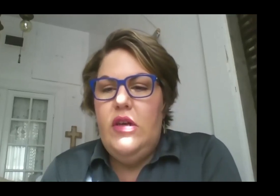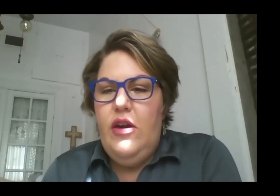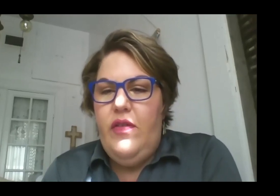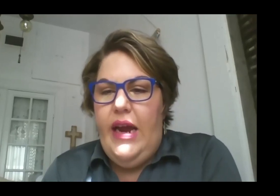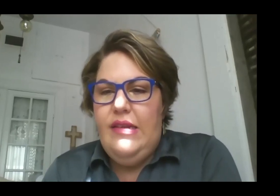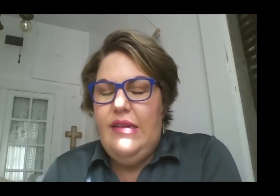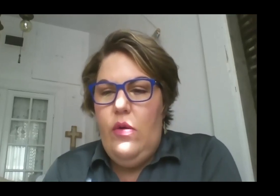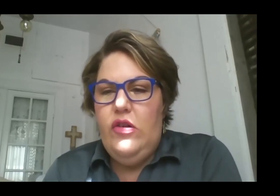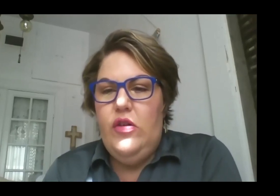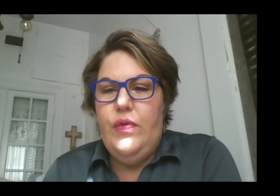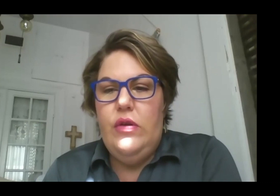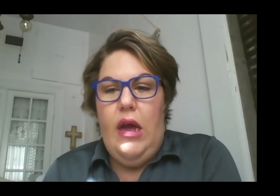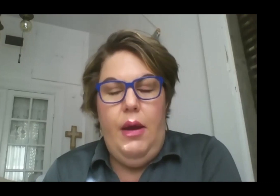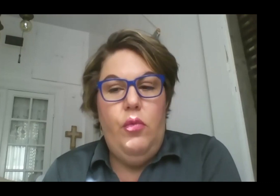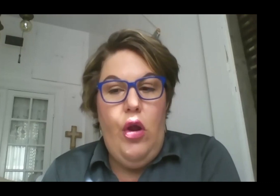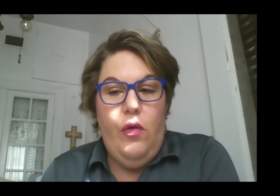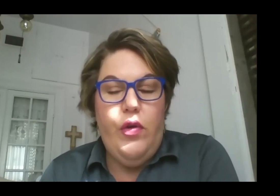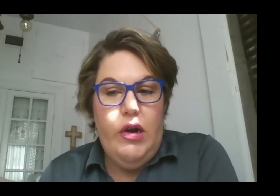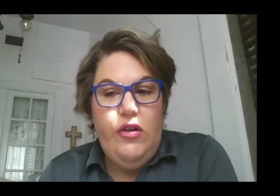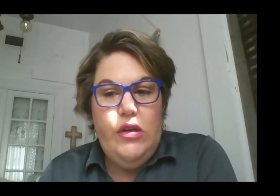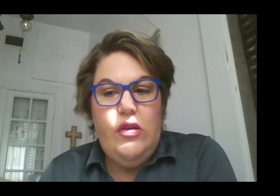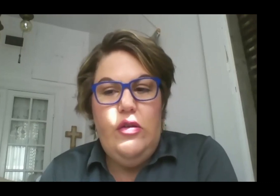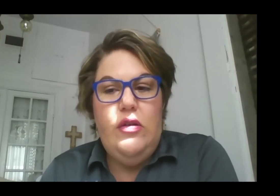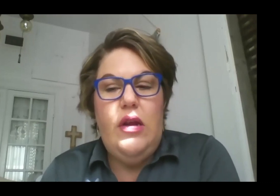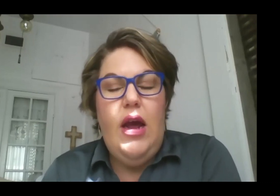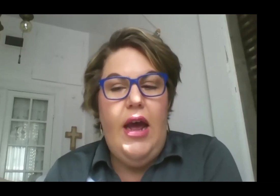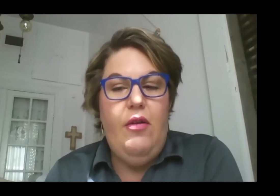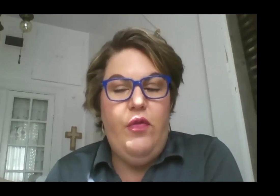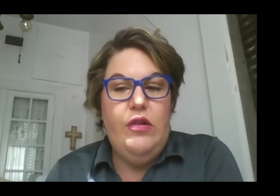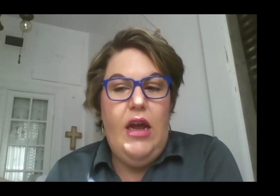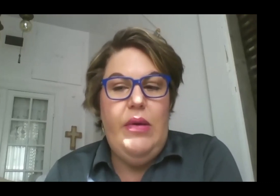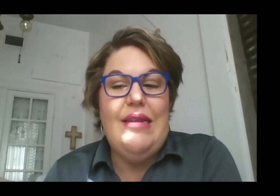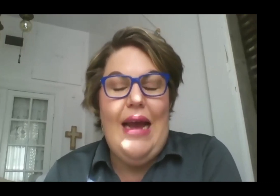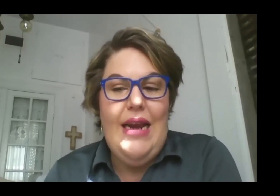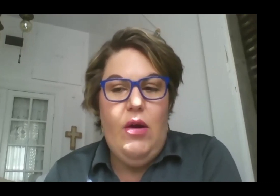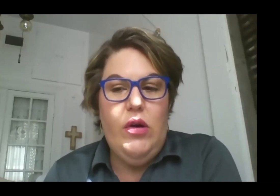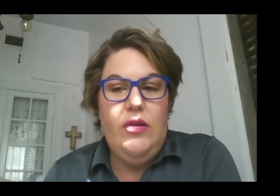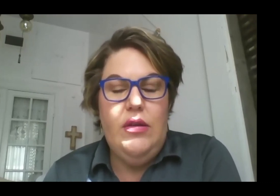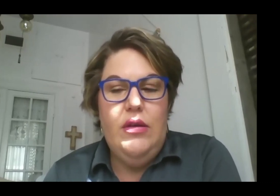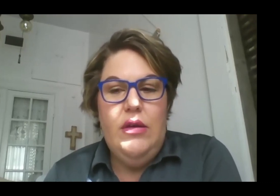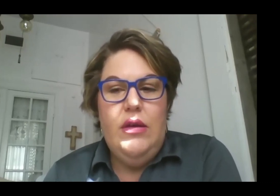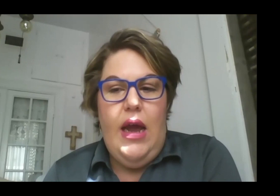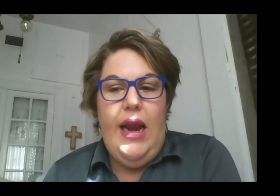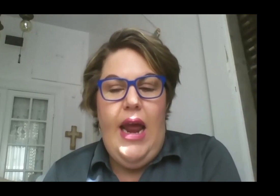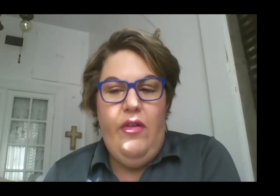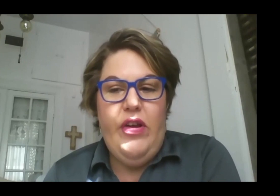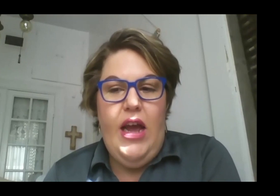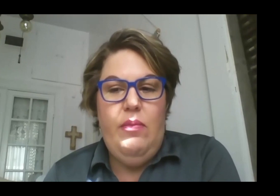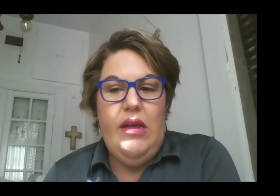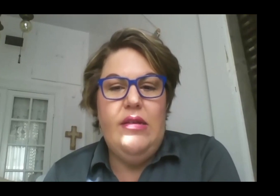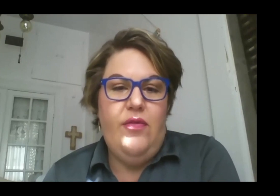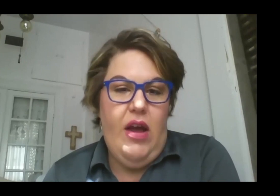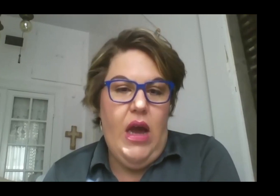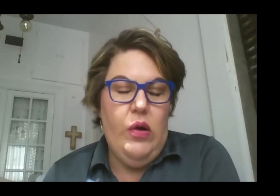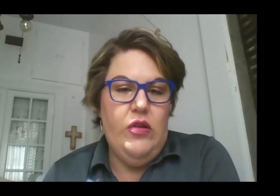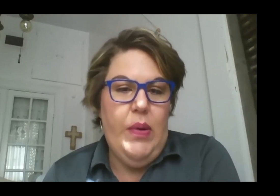To clarify, is 6 hours still full-time? No, for a graduate student, full-time is 9 hours and half-time